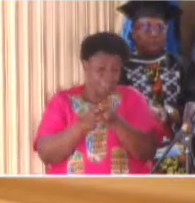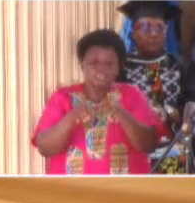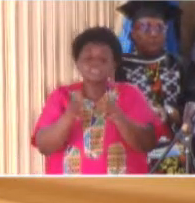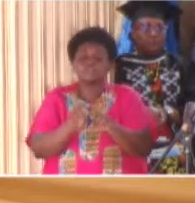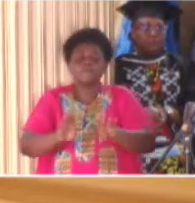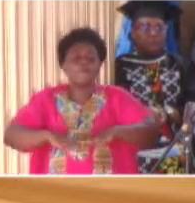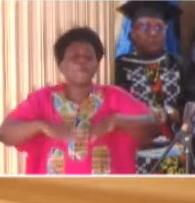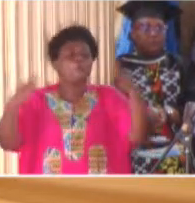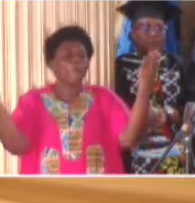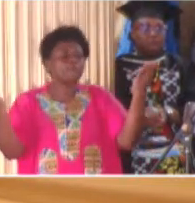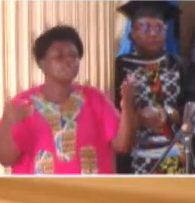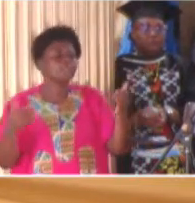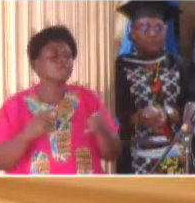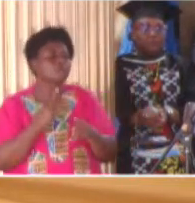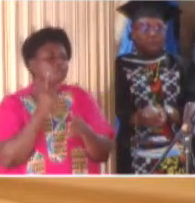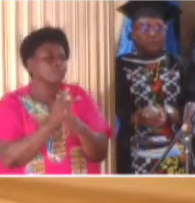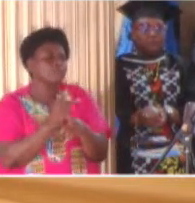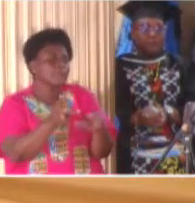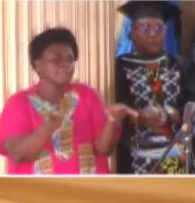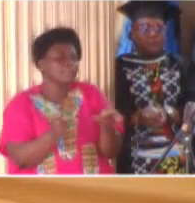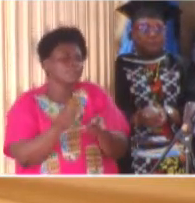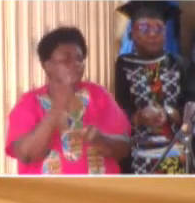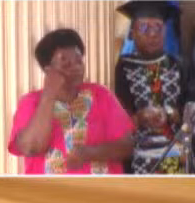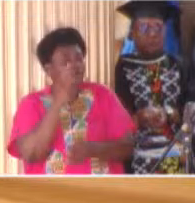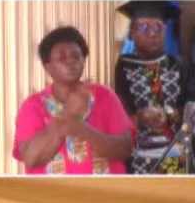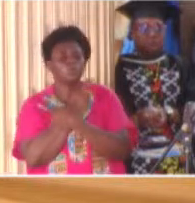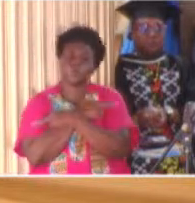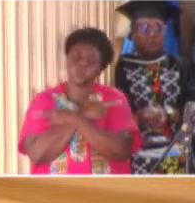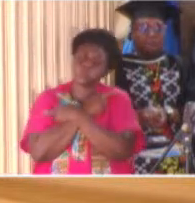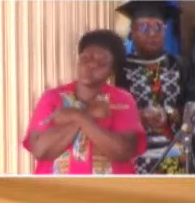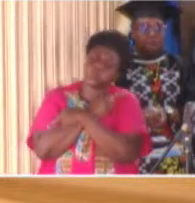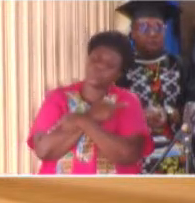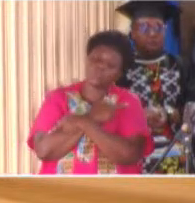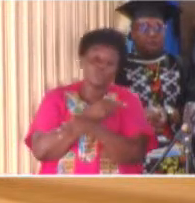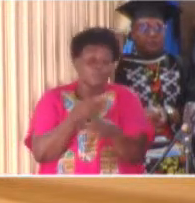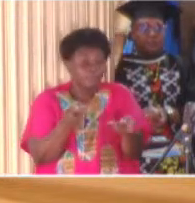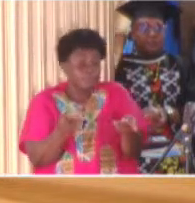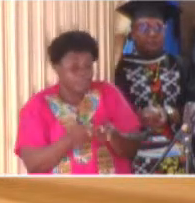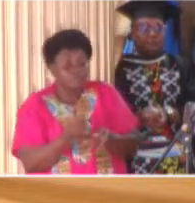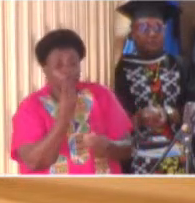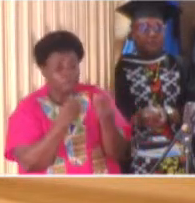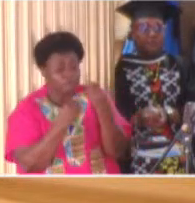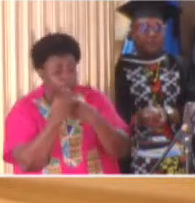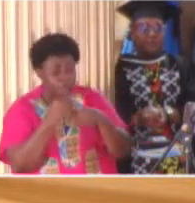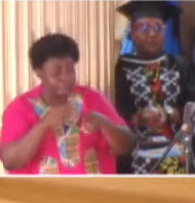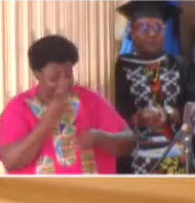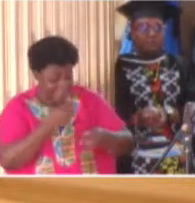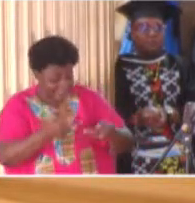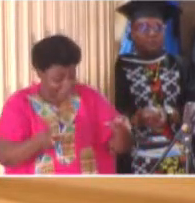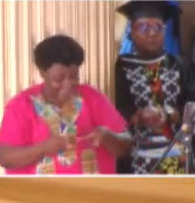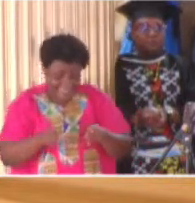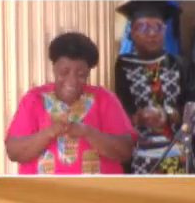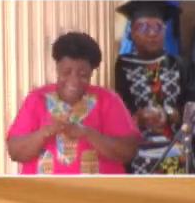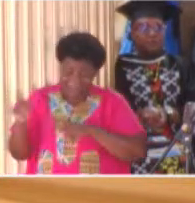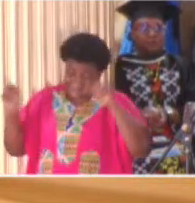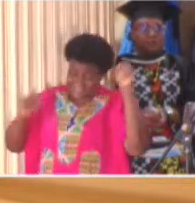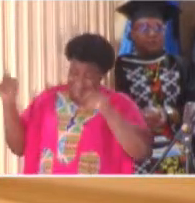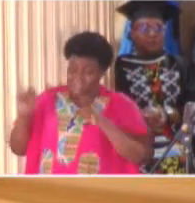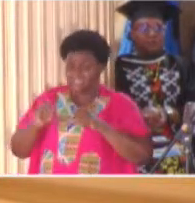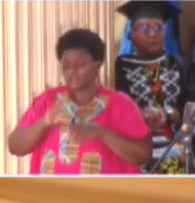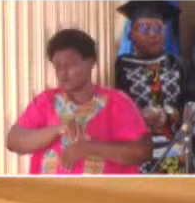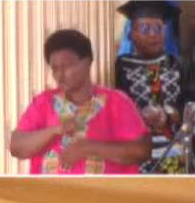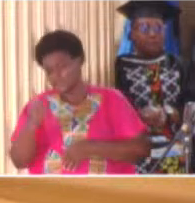and well-kept spaces for relaxation, a food court, a gym, and other sporting